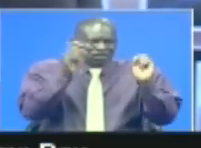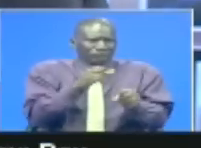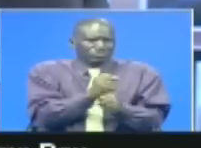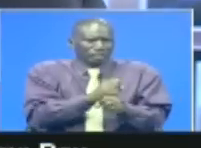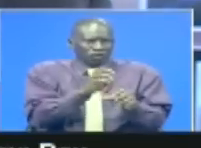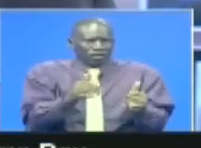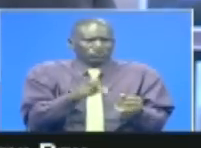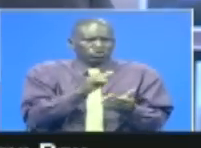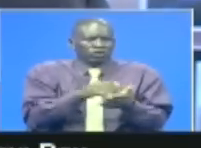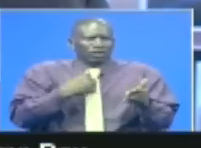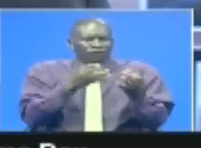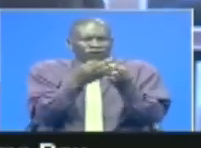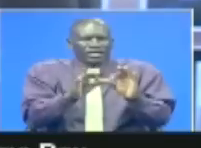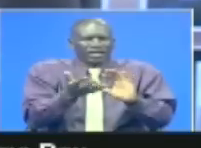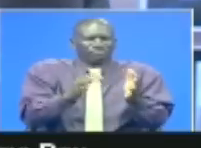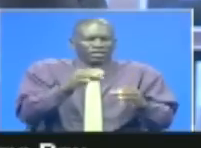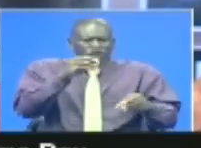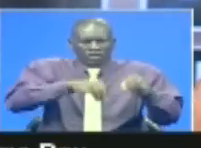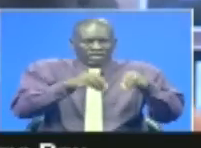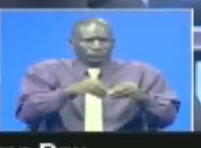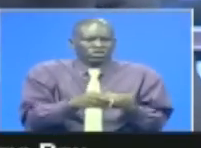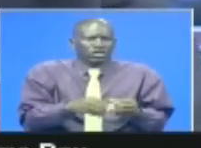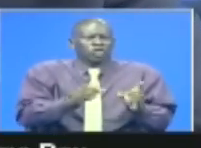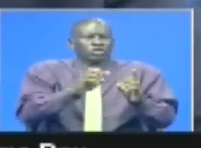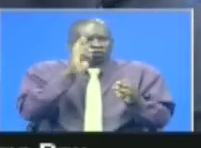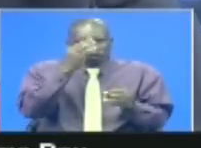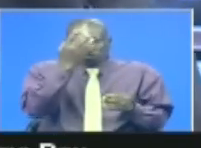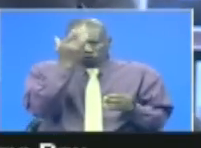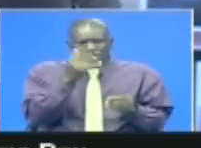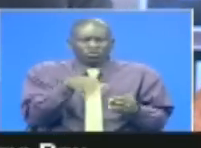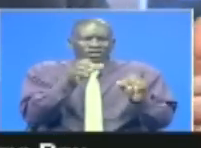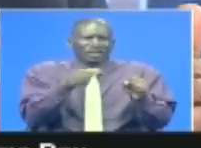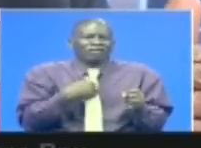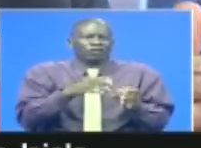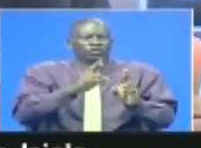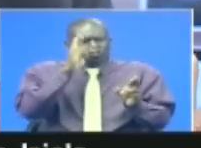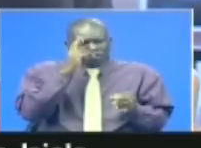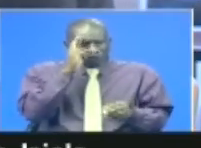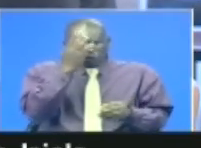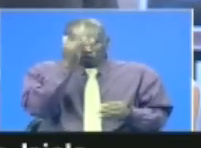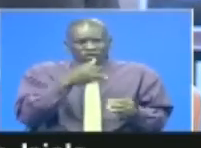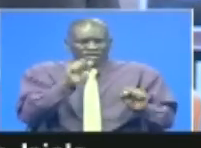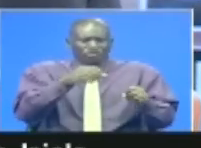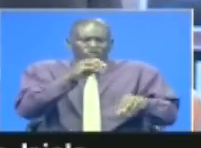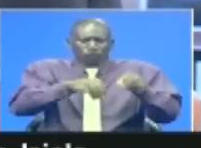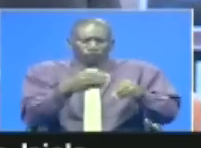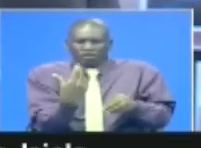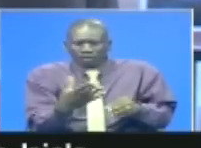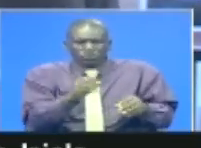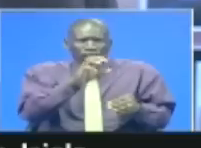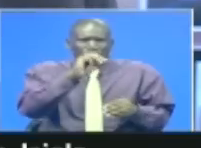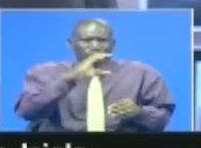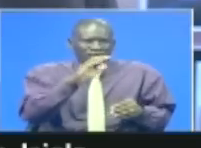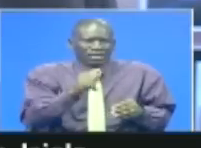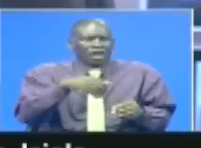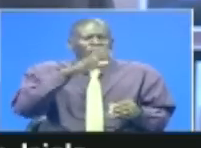so that we have a free and fair nomination. There's no reason why you would have ballot papers of MCA are more than the